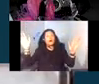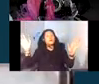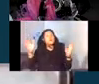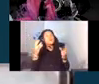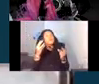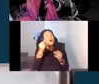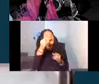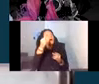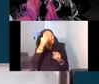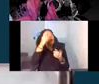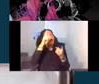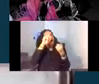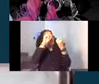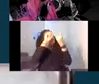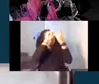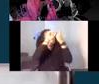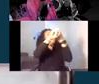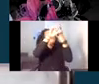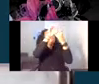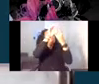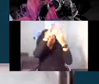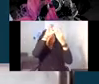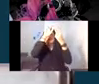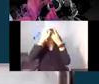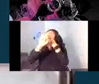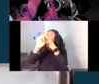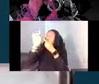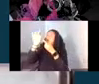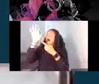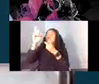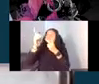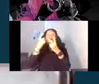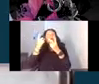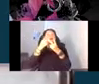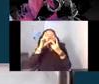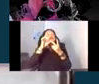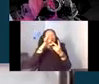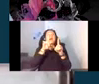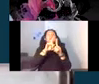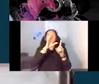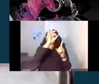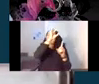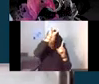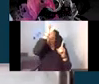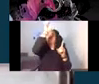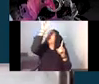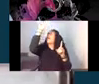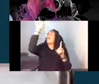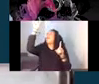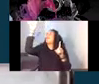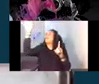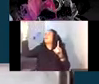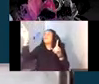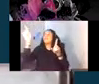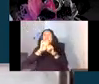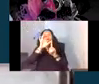firmament. Some are fixed, others like the